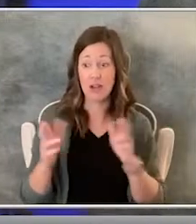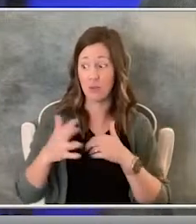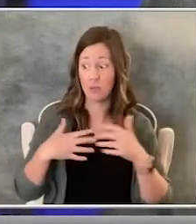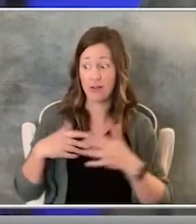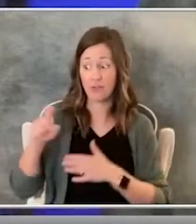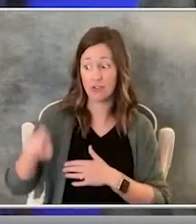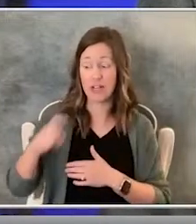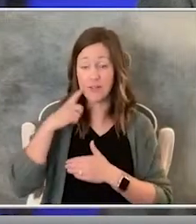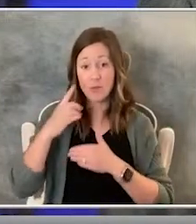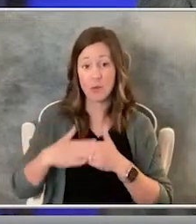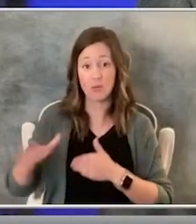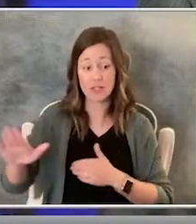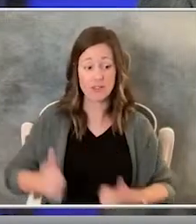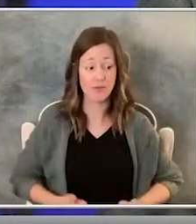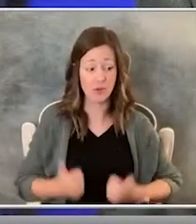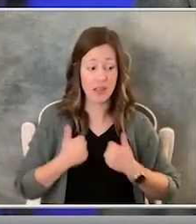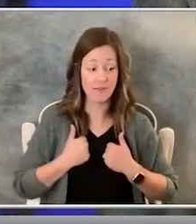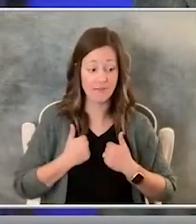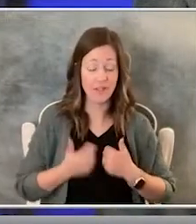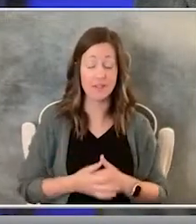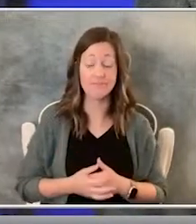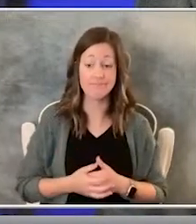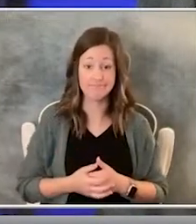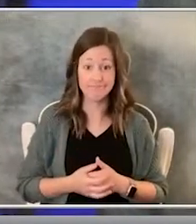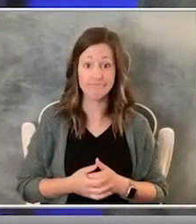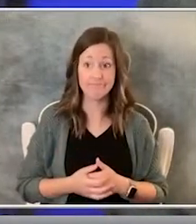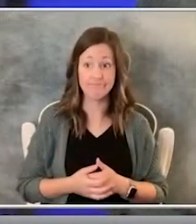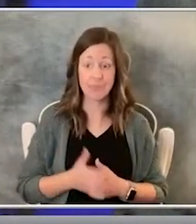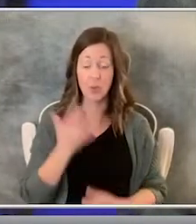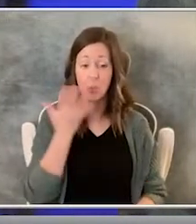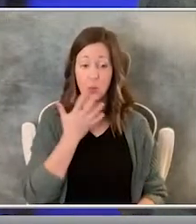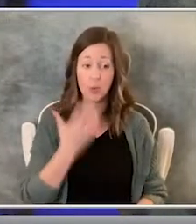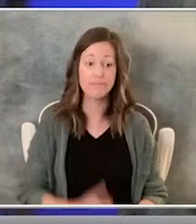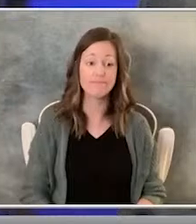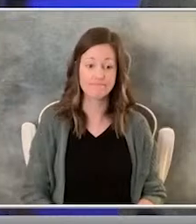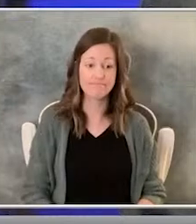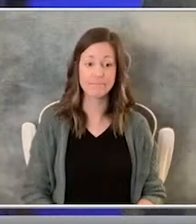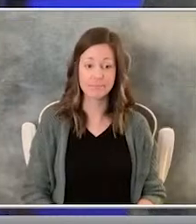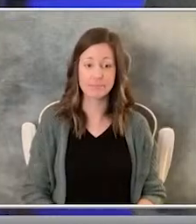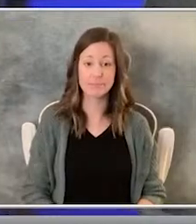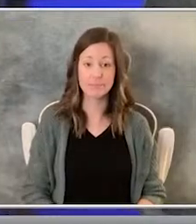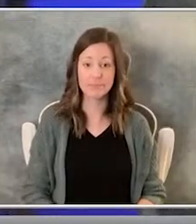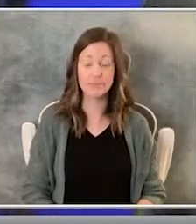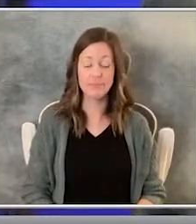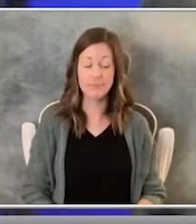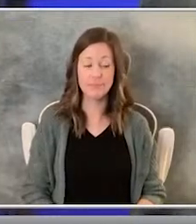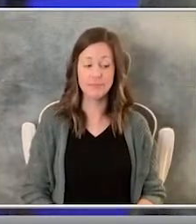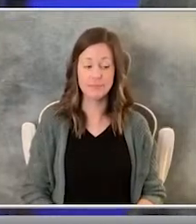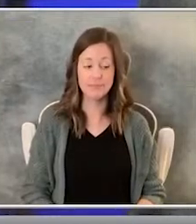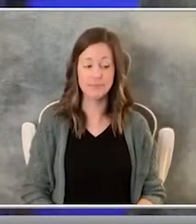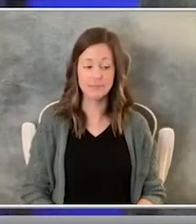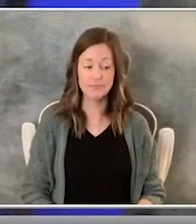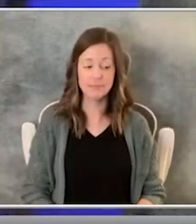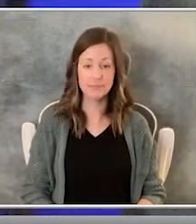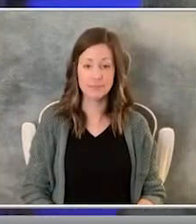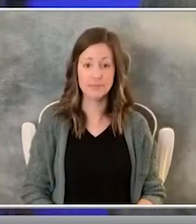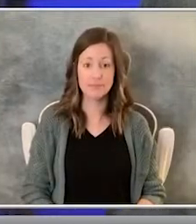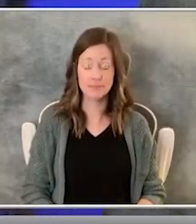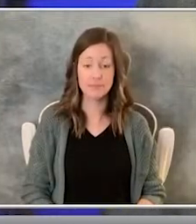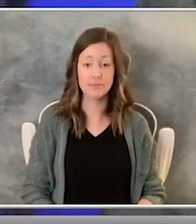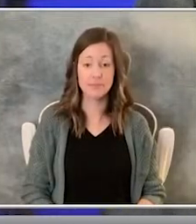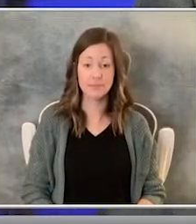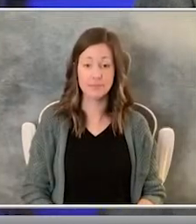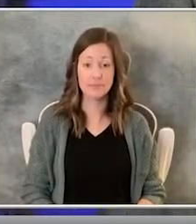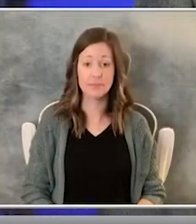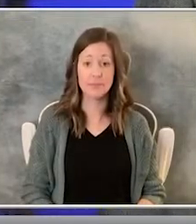know, even after I've been doing this over 30 years, so it's still, you would think that would get rather not special anymore, but it's still special, so that's